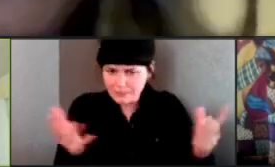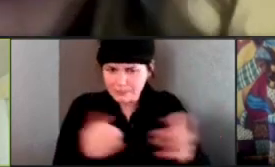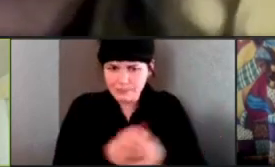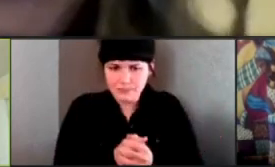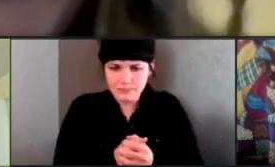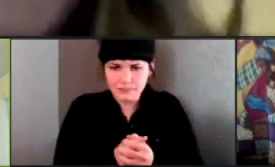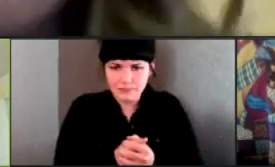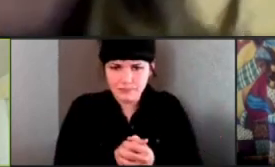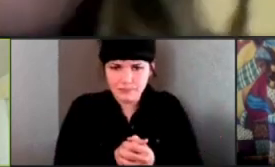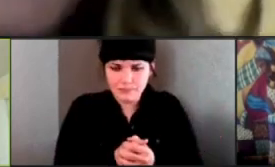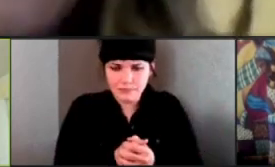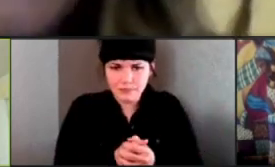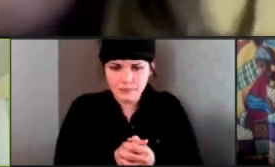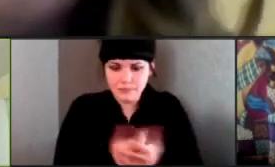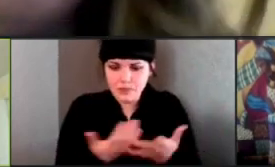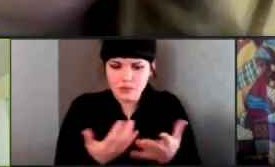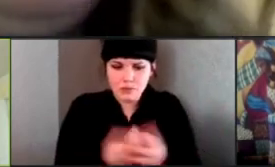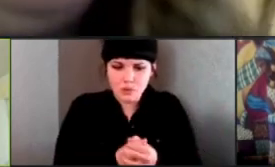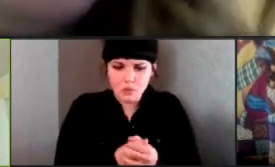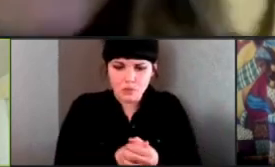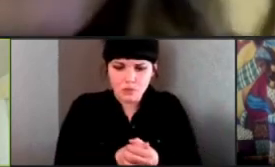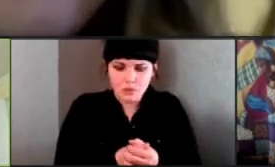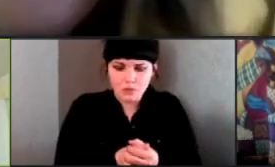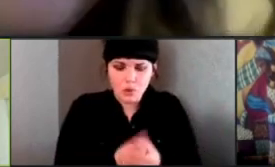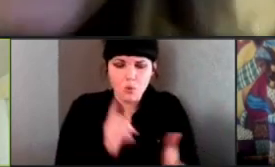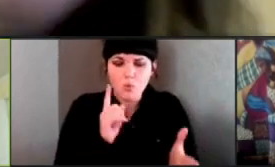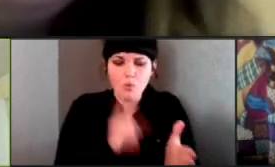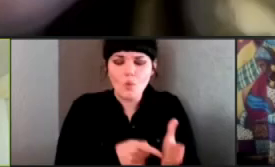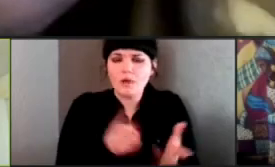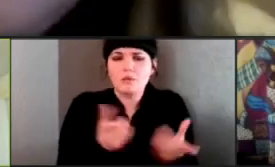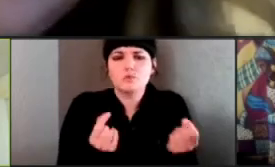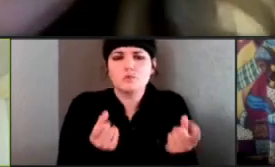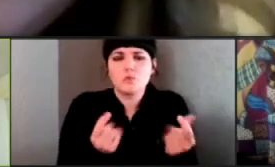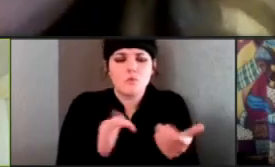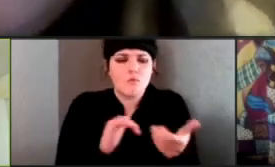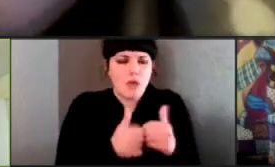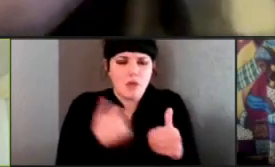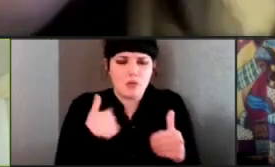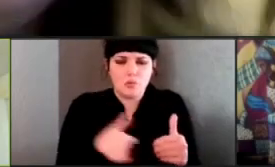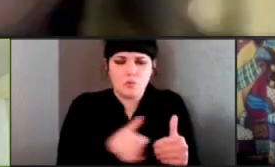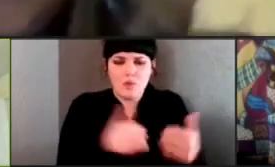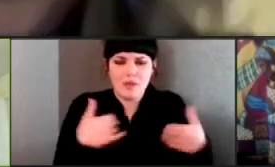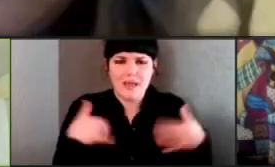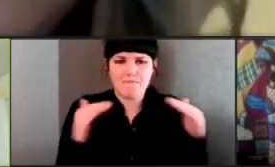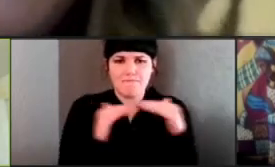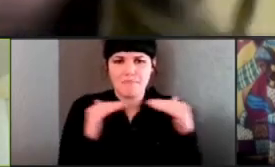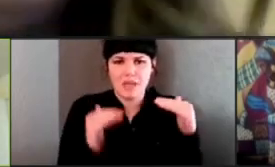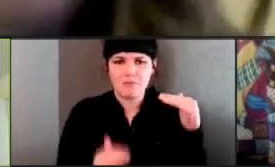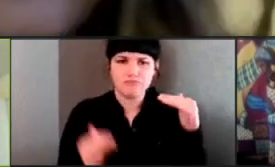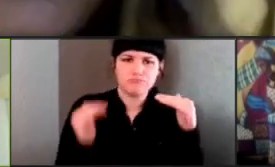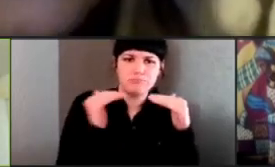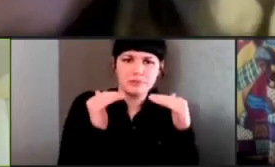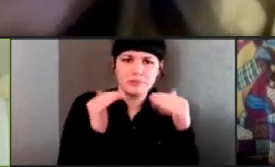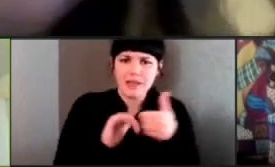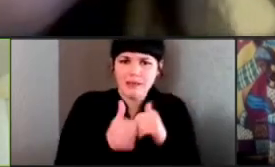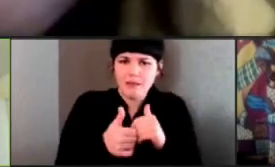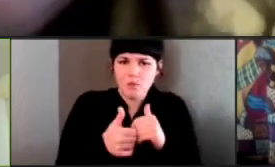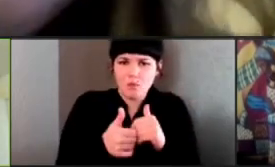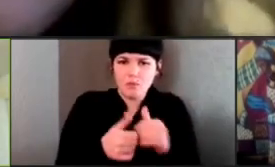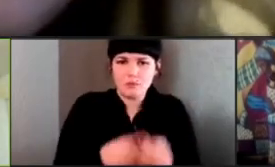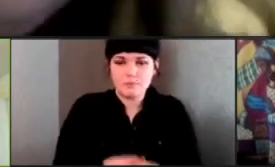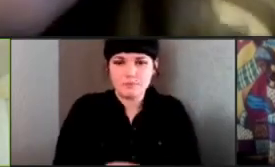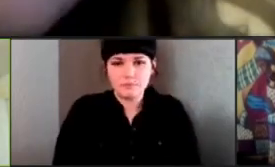What is being done to remedy this? So I think if we're not seeing that data, like Jametta said, we can't address